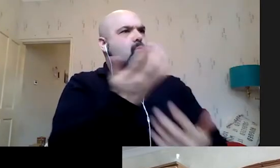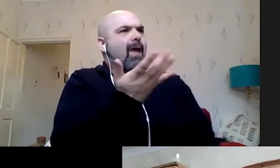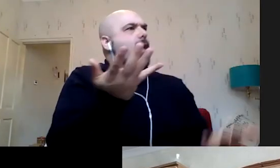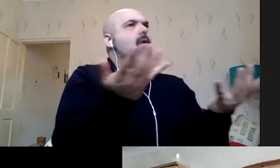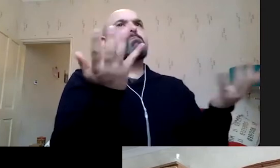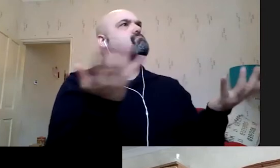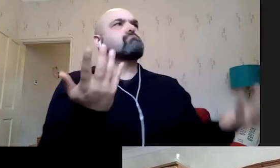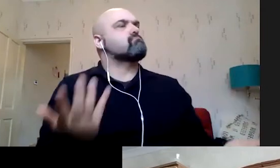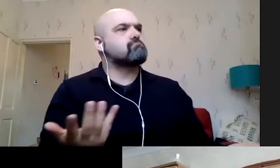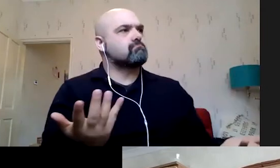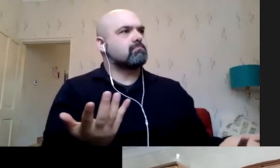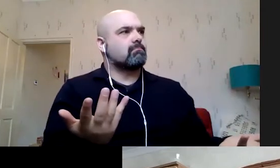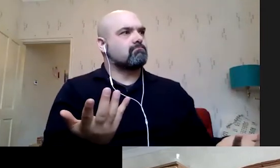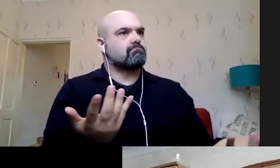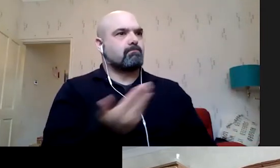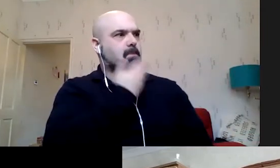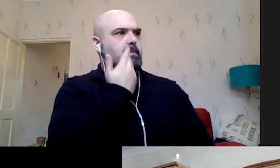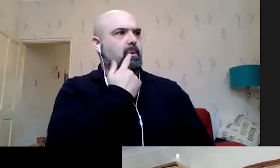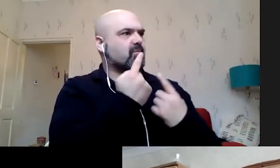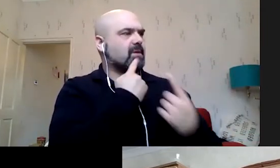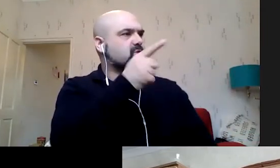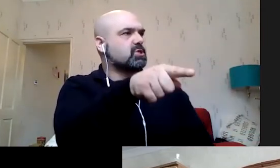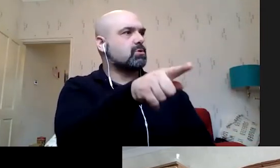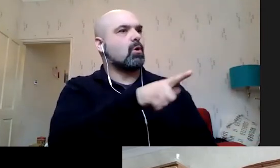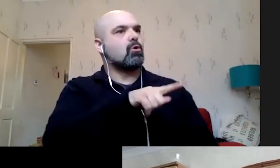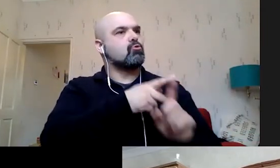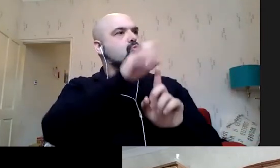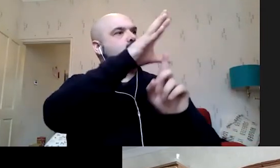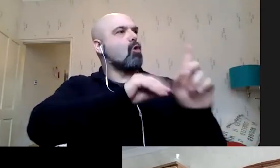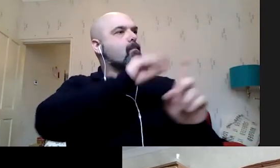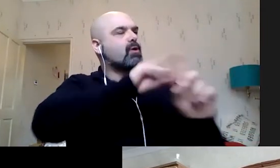where we don't have any role models. You know,